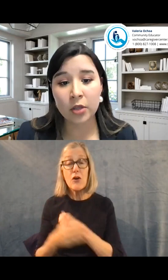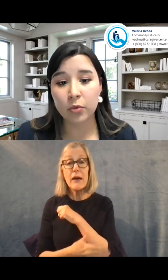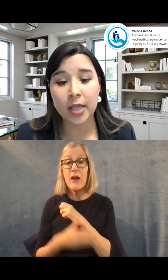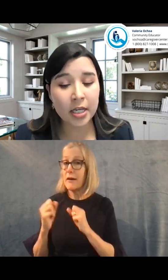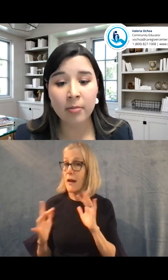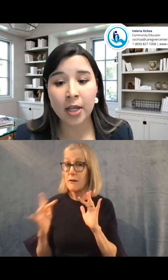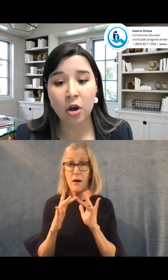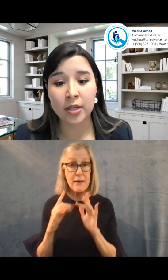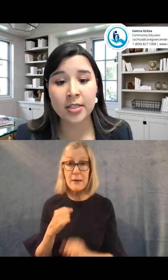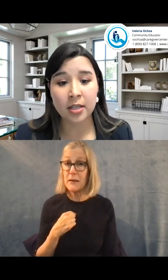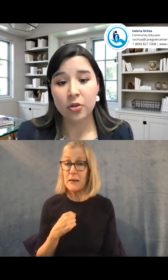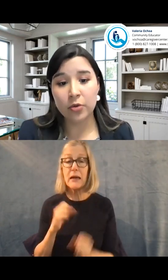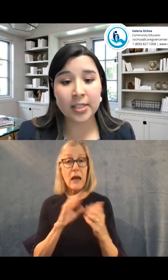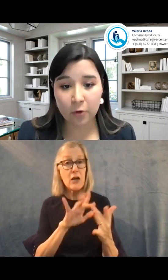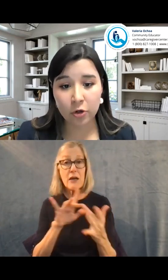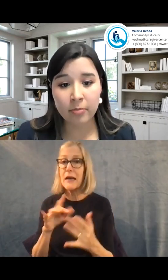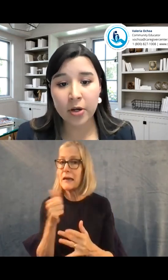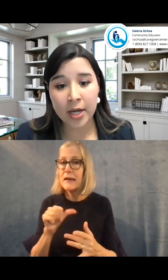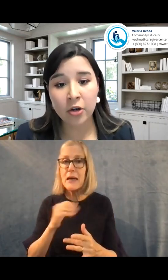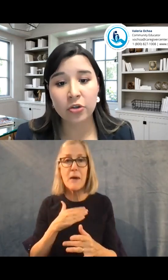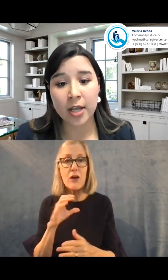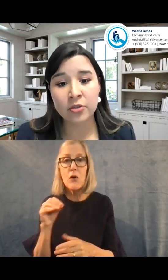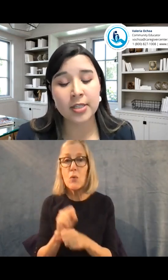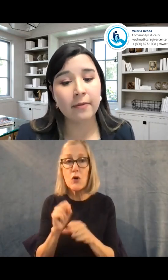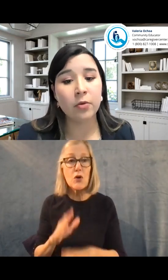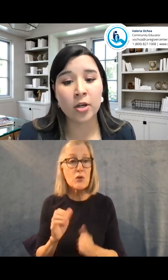free to connect with any of my colleagues through this phone number,